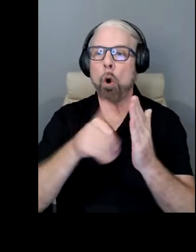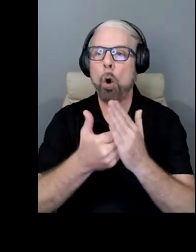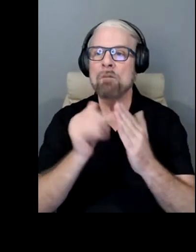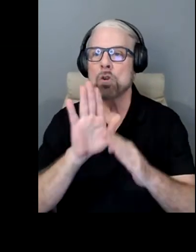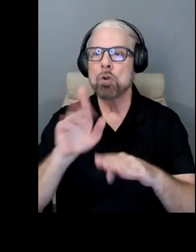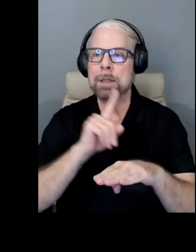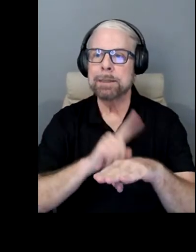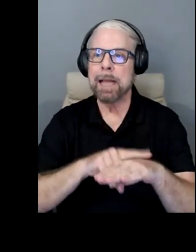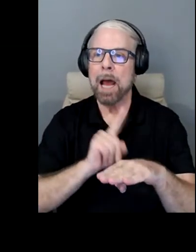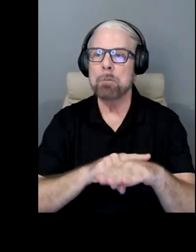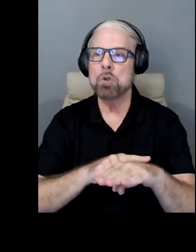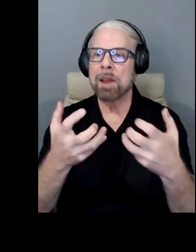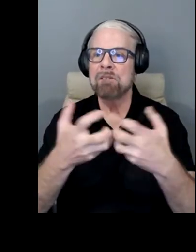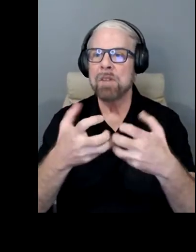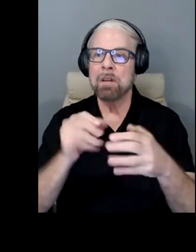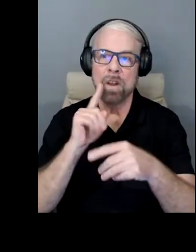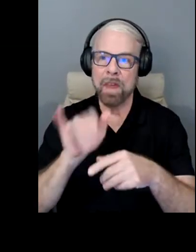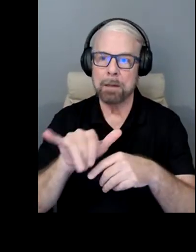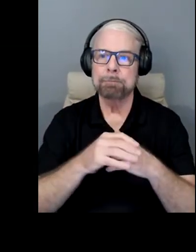will be you can account for it.